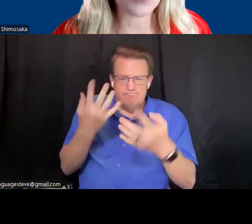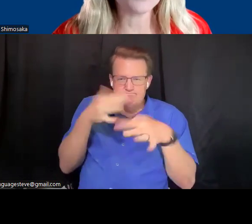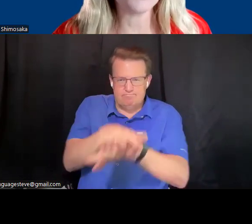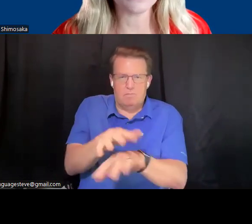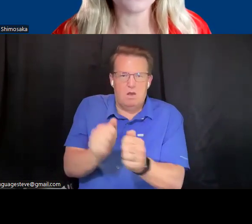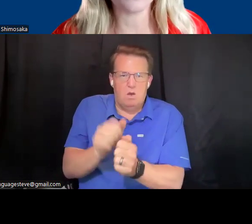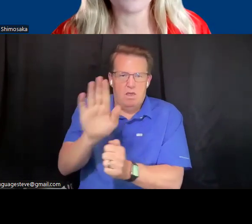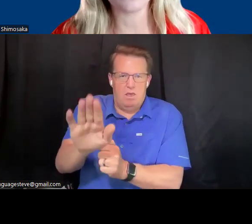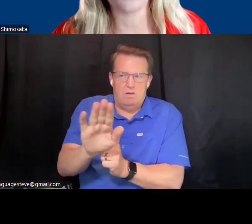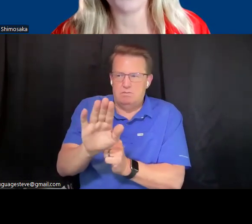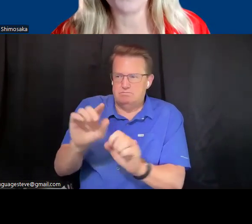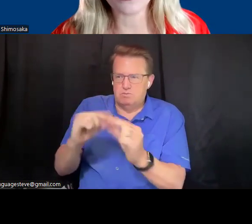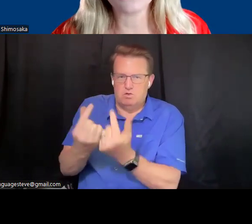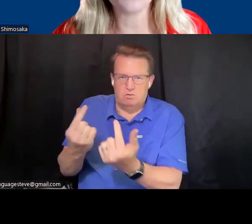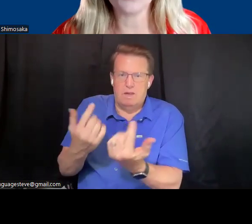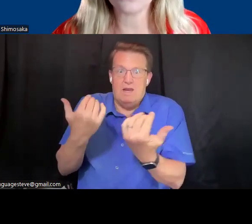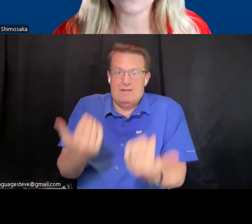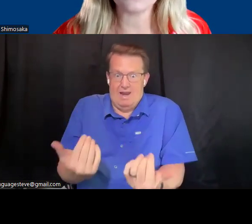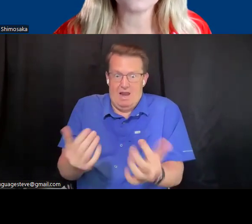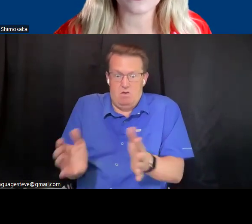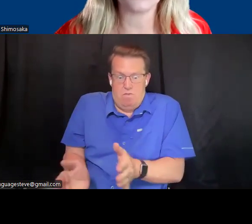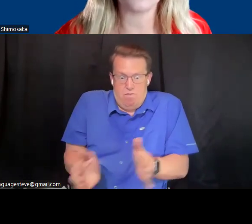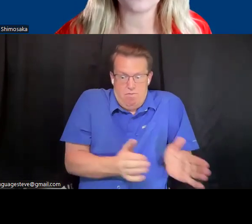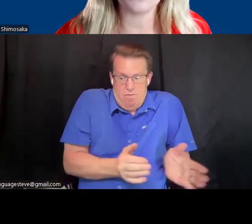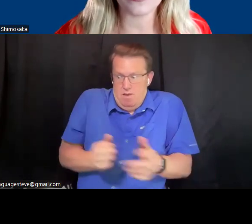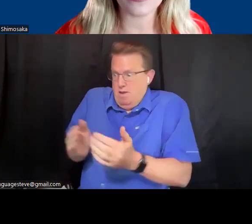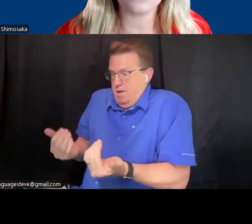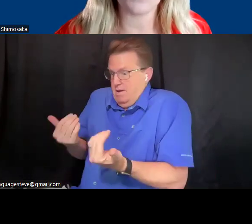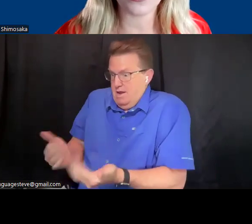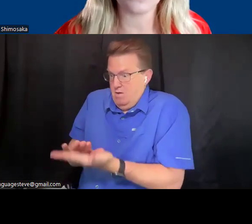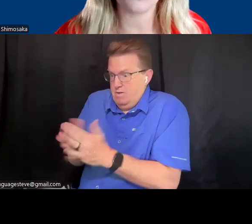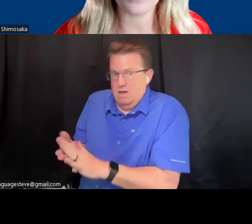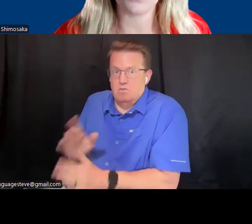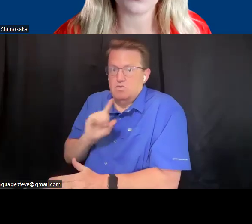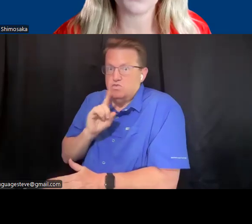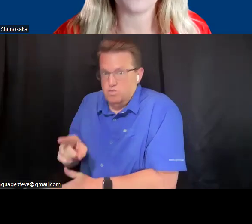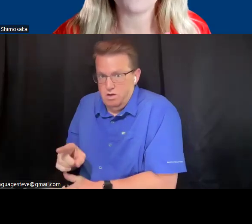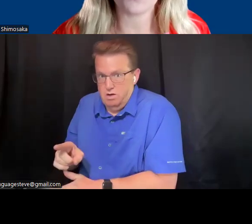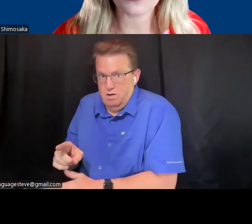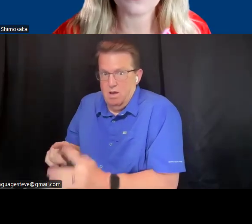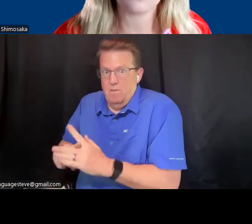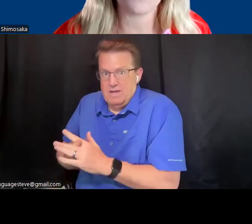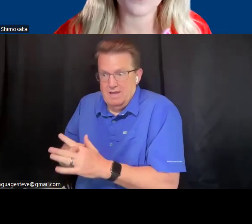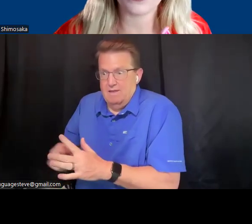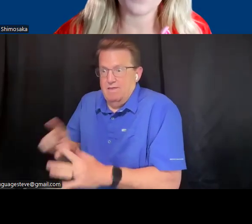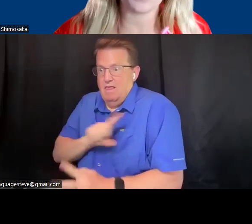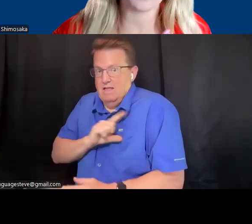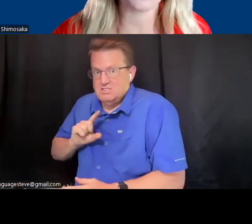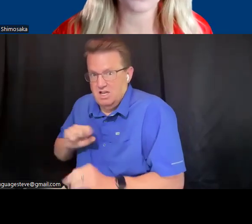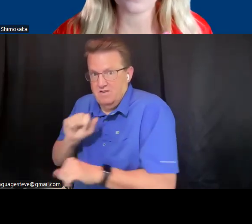now we're moving into a phase where we're ready to move this into statute and begin the regulatory work to enforce the